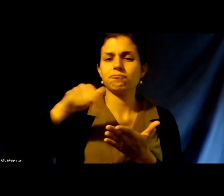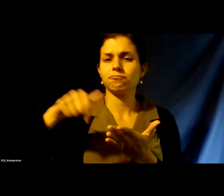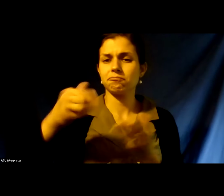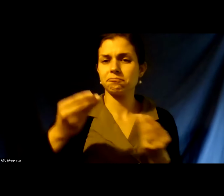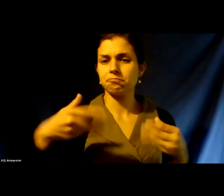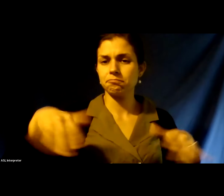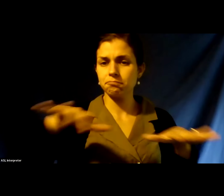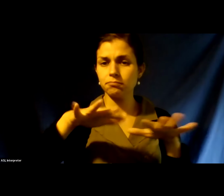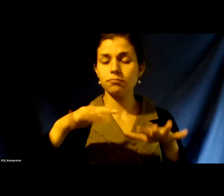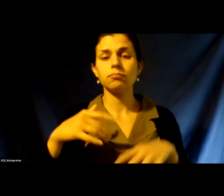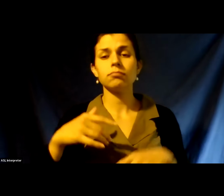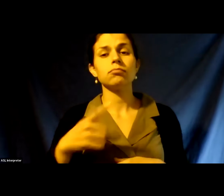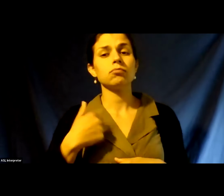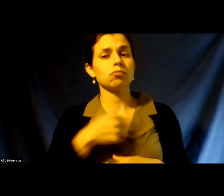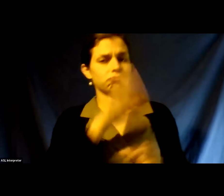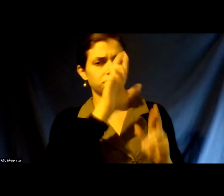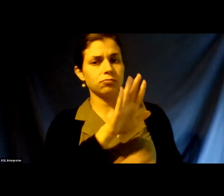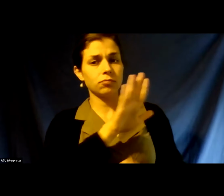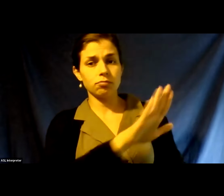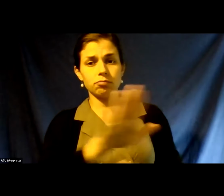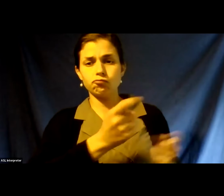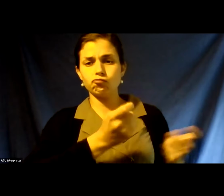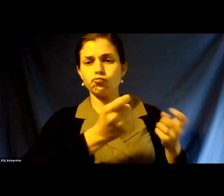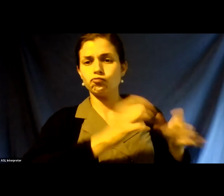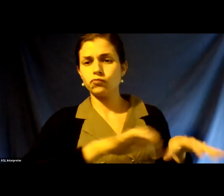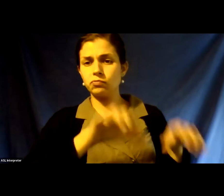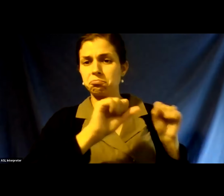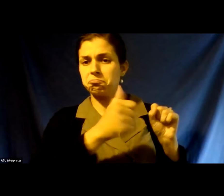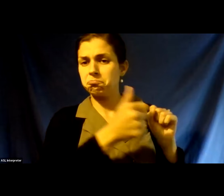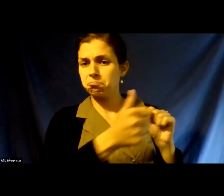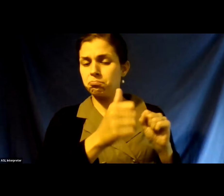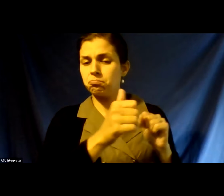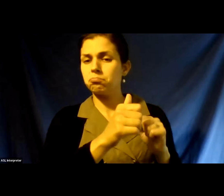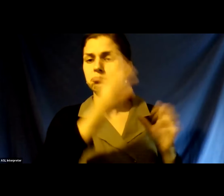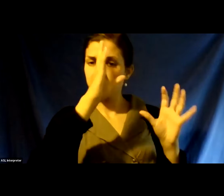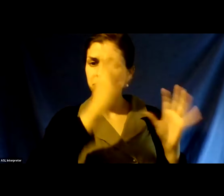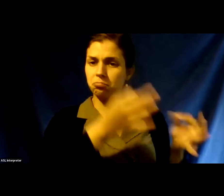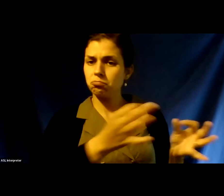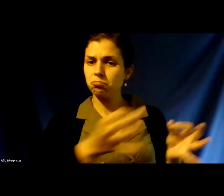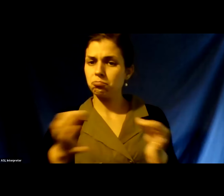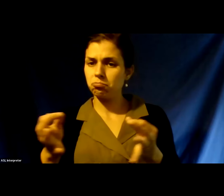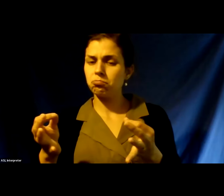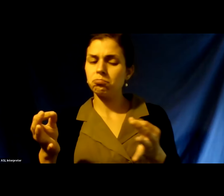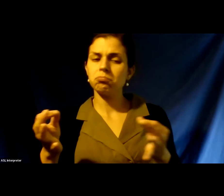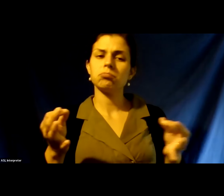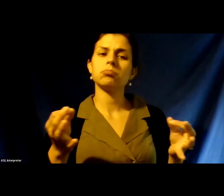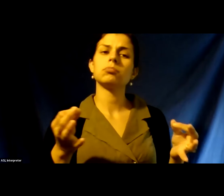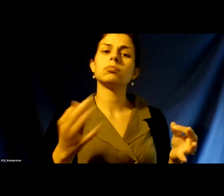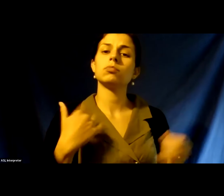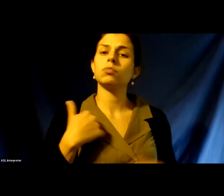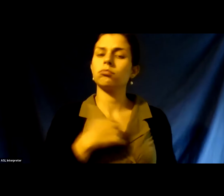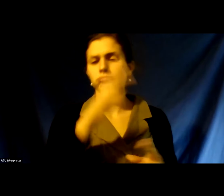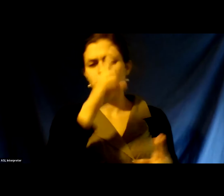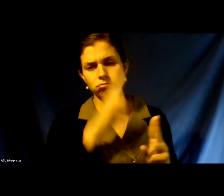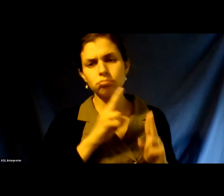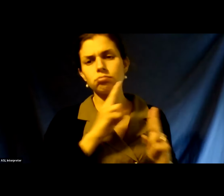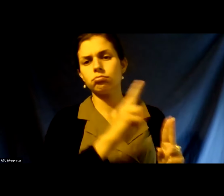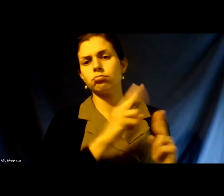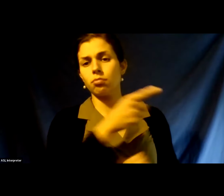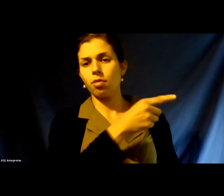We respect their sovereignty, their right to self-determination, and we honor their